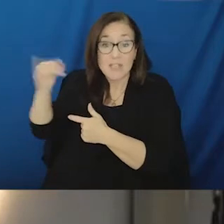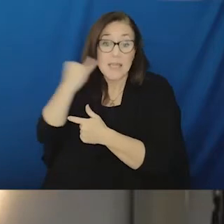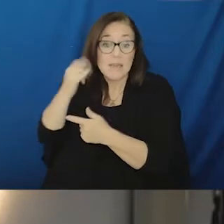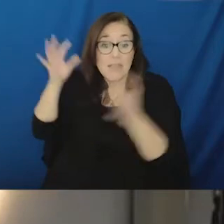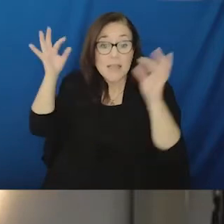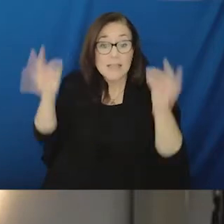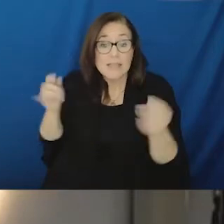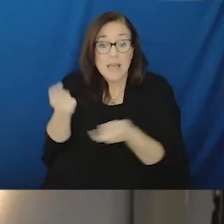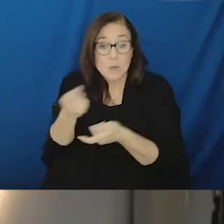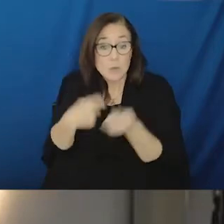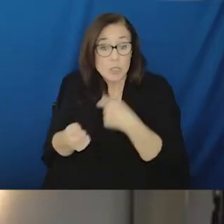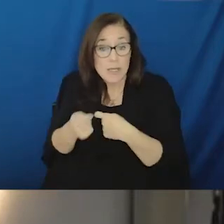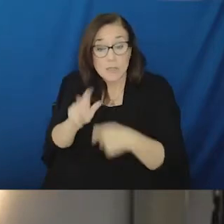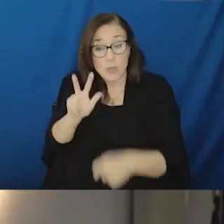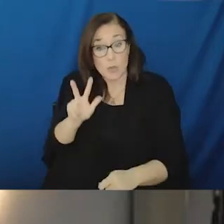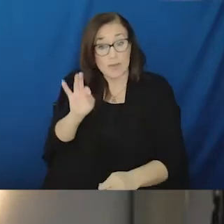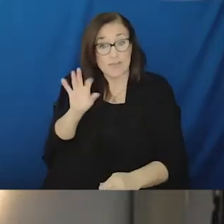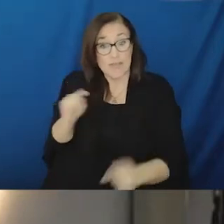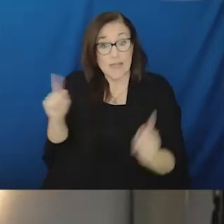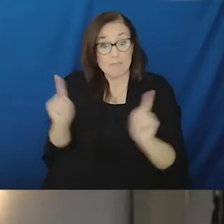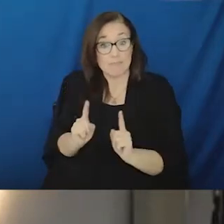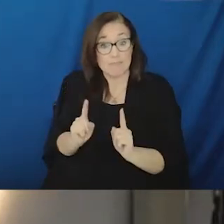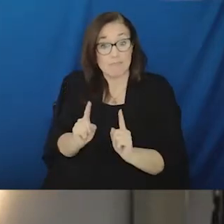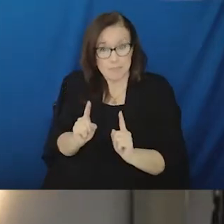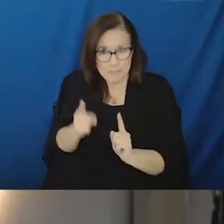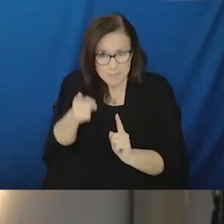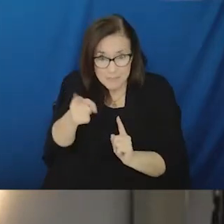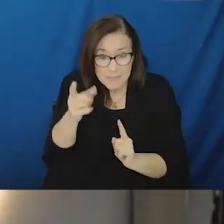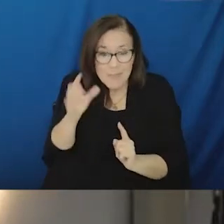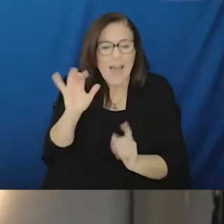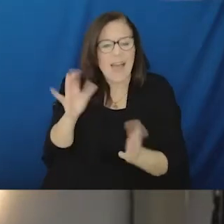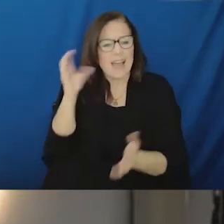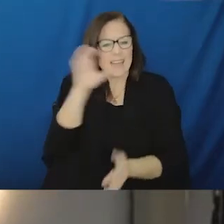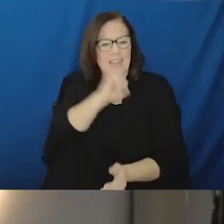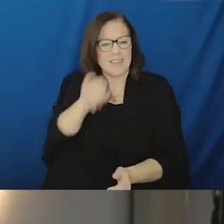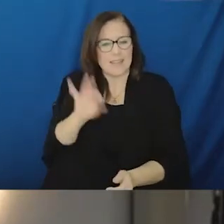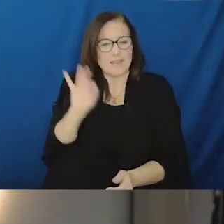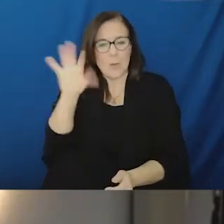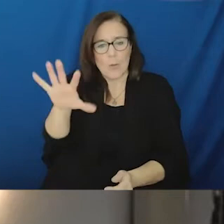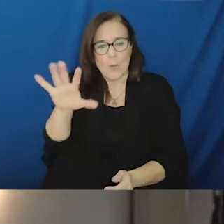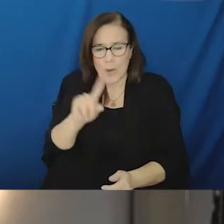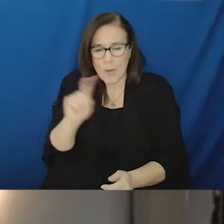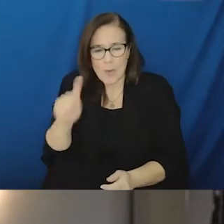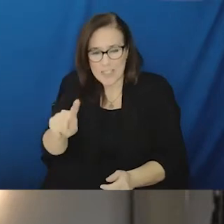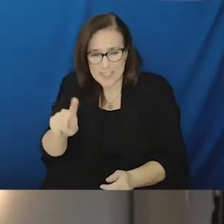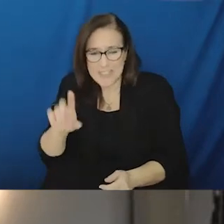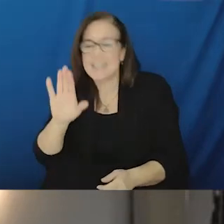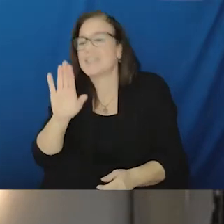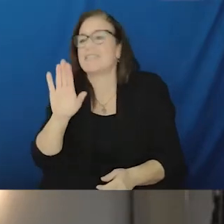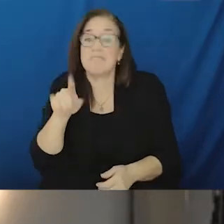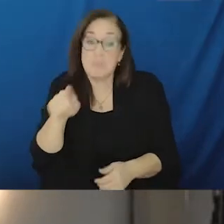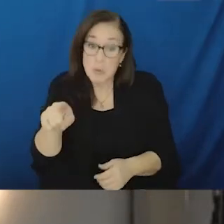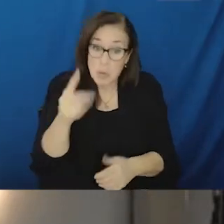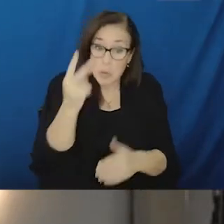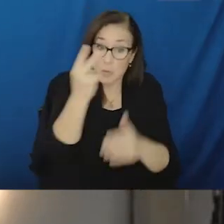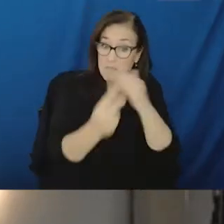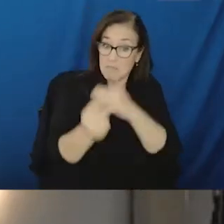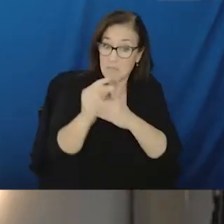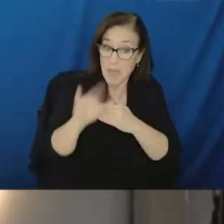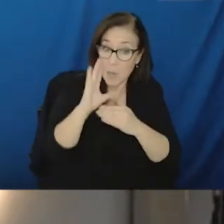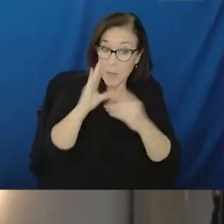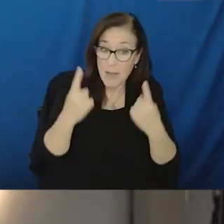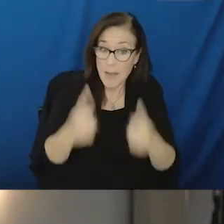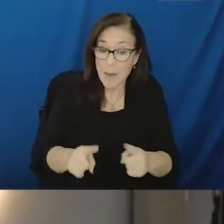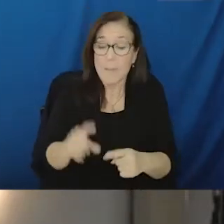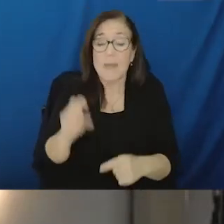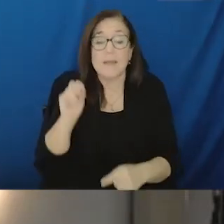guess that's a question for you, Susan, if you had any answers to that at this stage, or you anticipate that, or if not, if I may request of